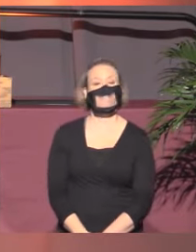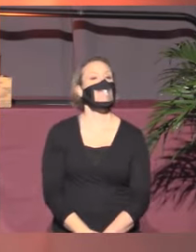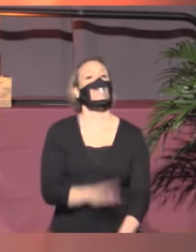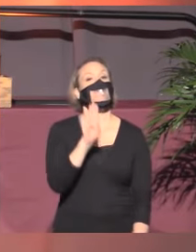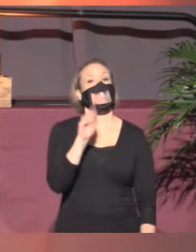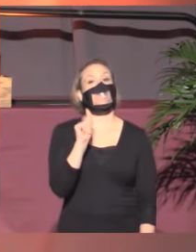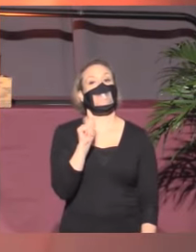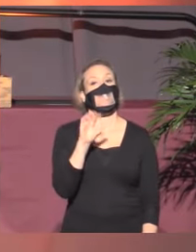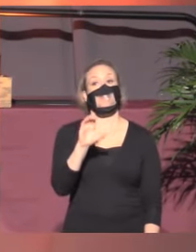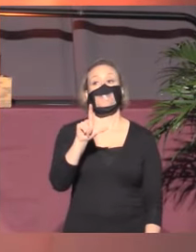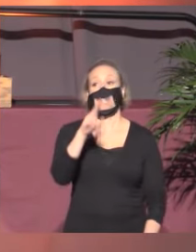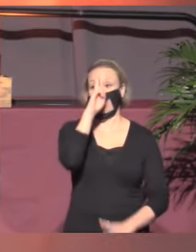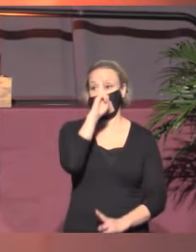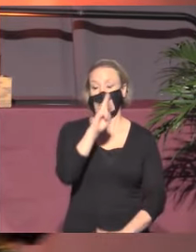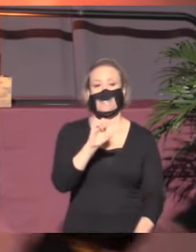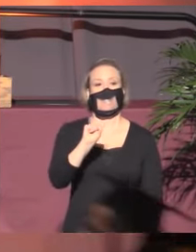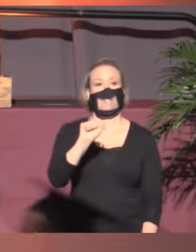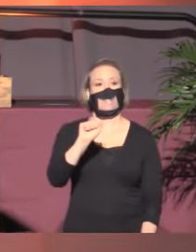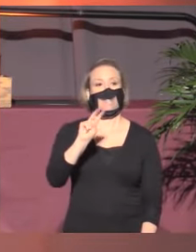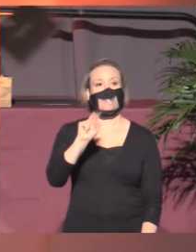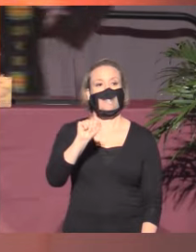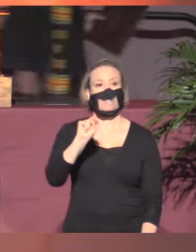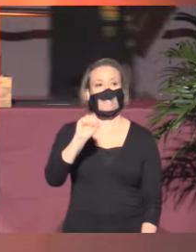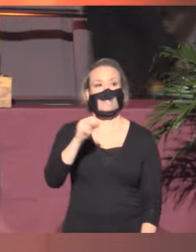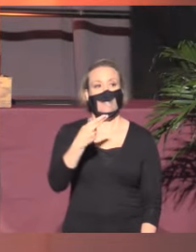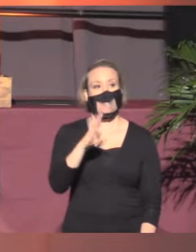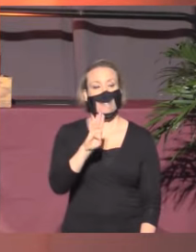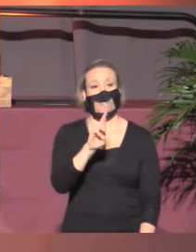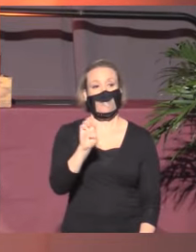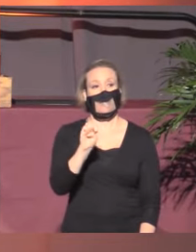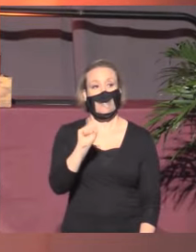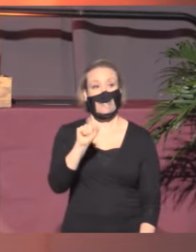Bachelor of Arts, cum laude, Savannah Bree Spirov.